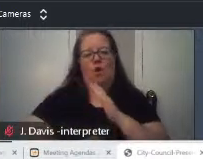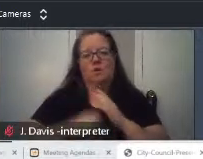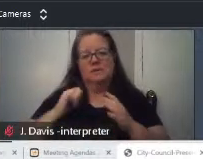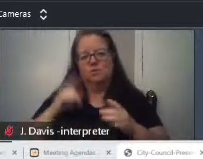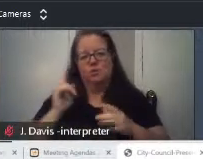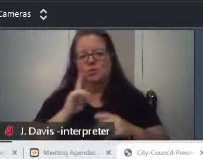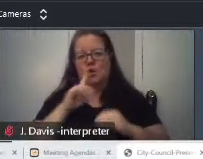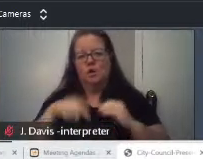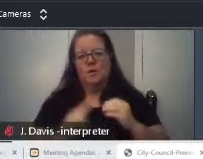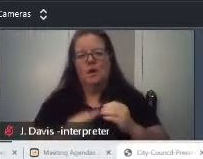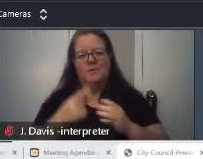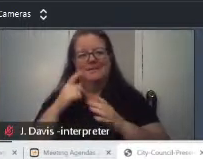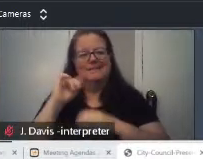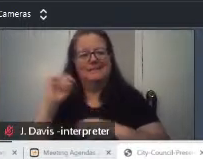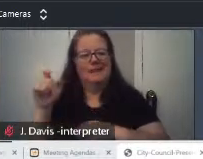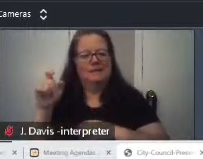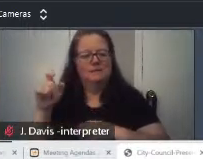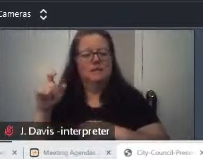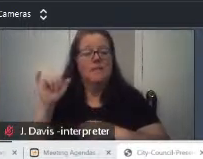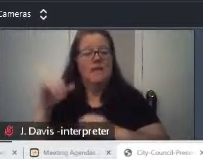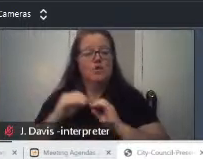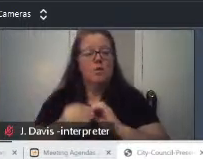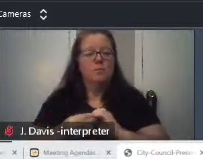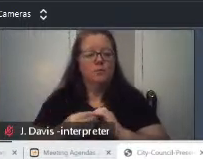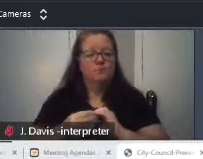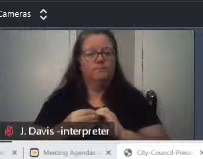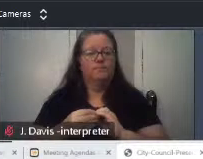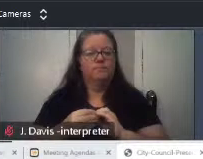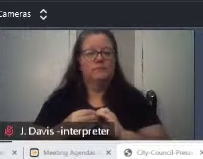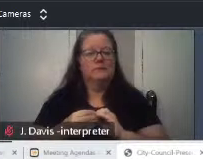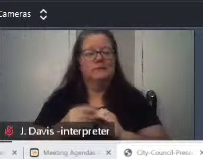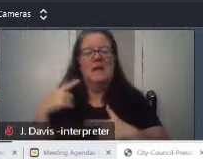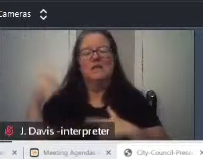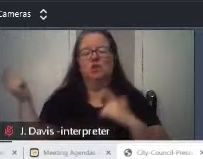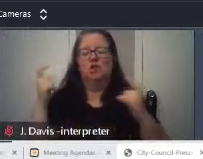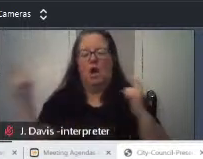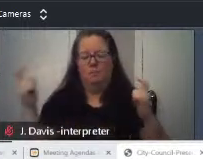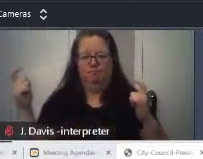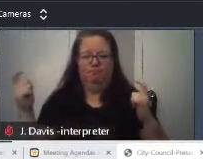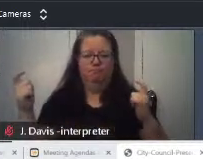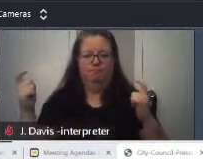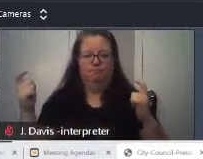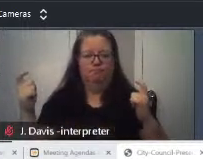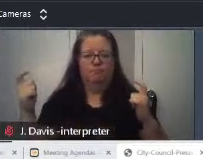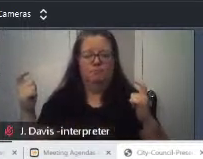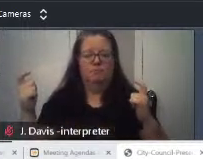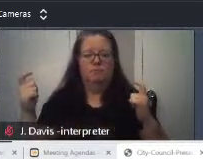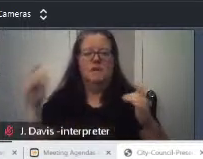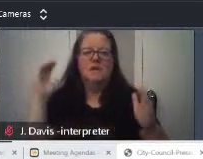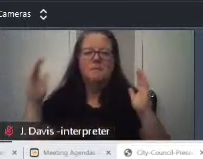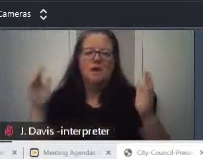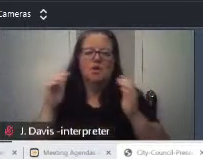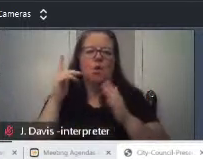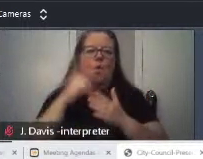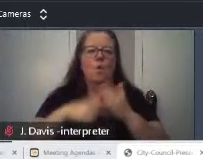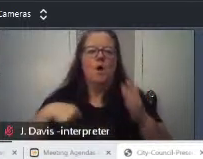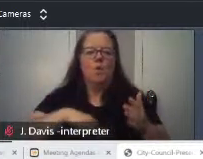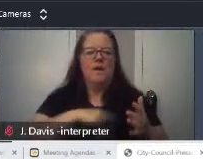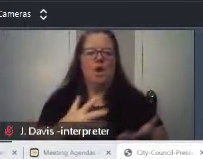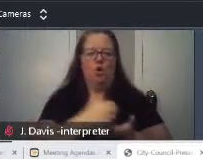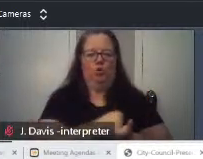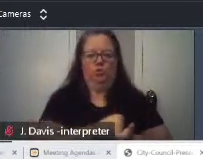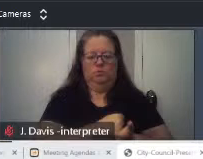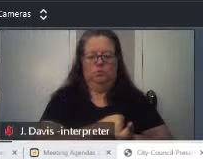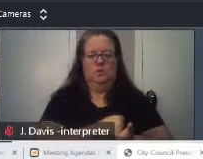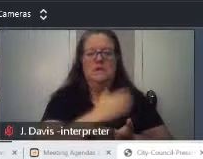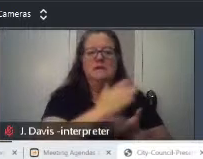And yes, the tax number I think is kind of large in one sense versus what we get. Some of that's going to the state, some of that's going to the